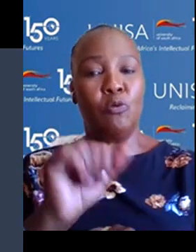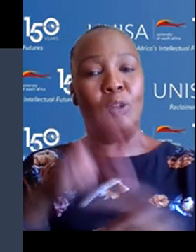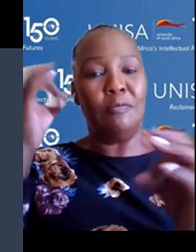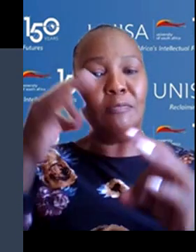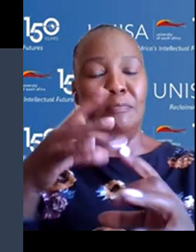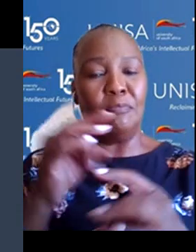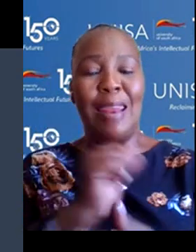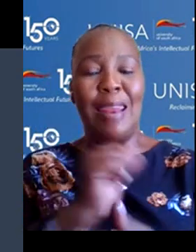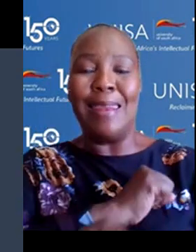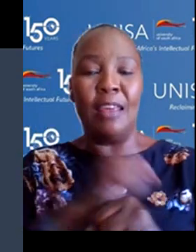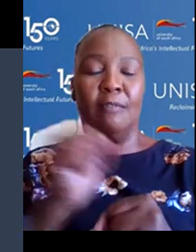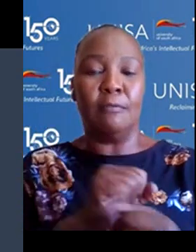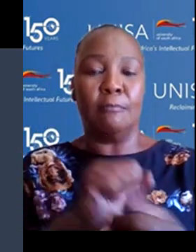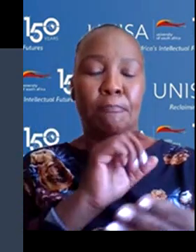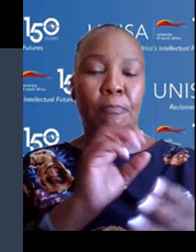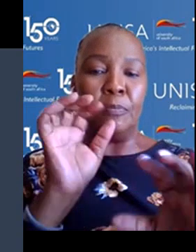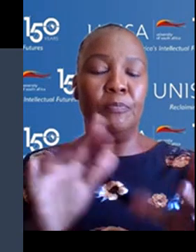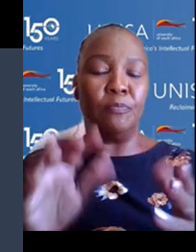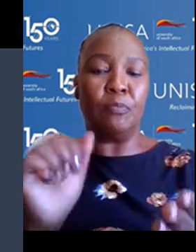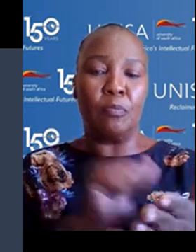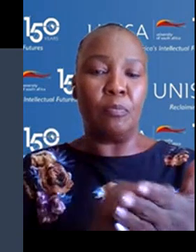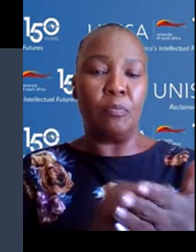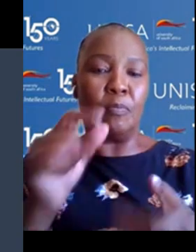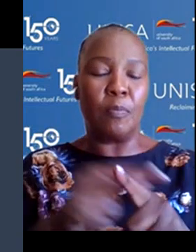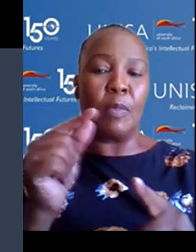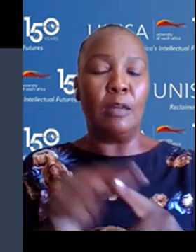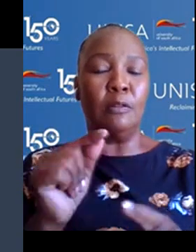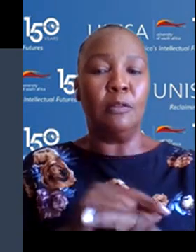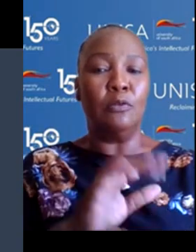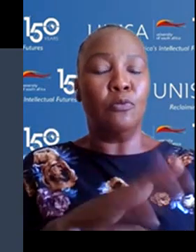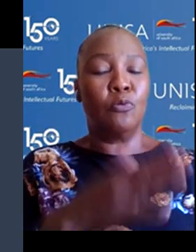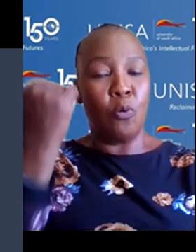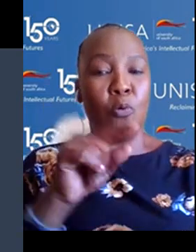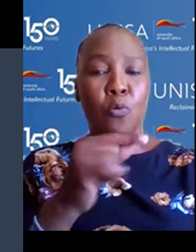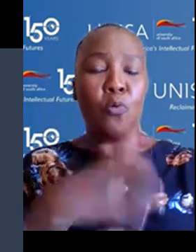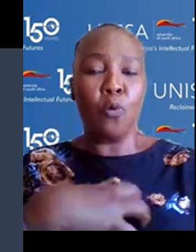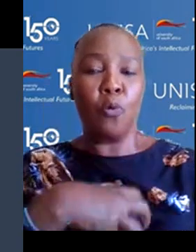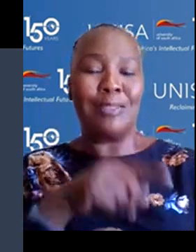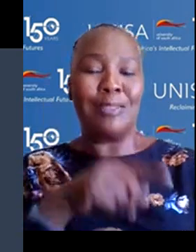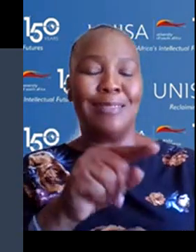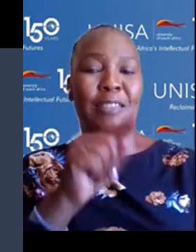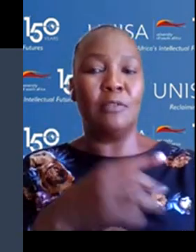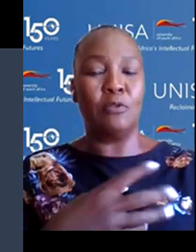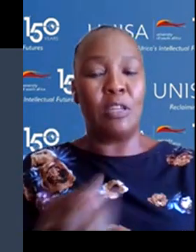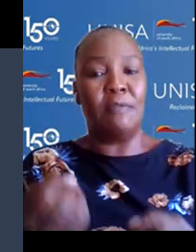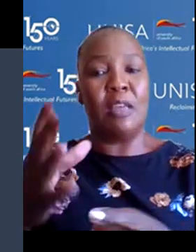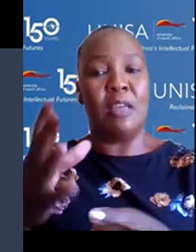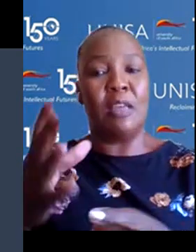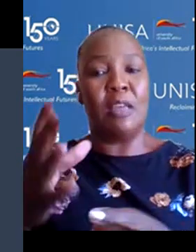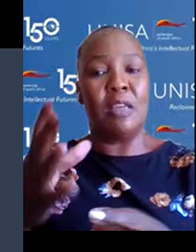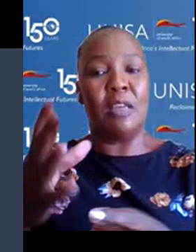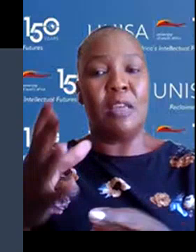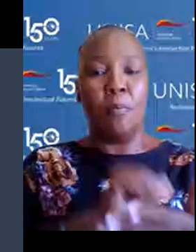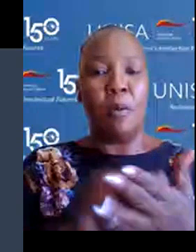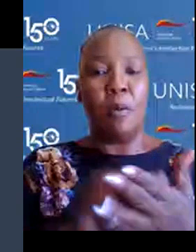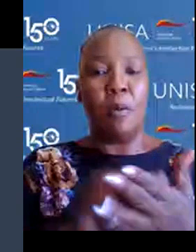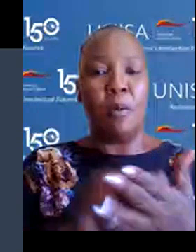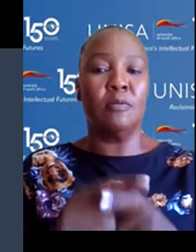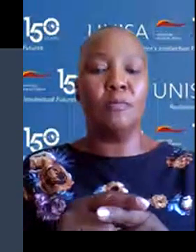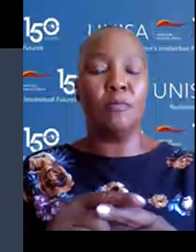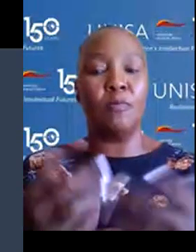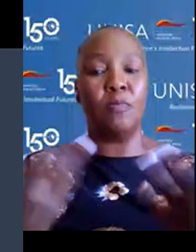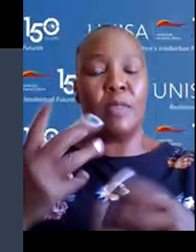your password in on a form that you don't know who owns that form, because you're actually giving away your password. The other thing is you can